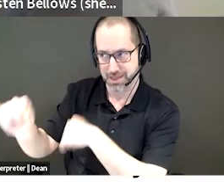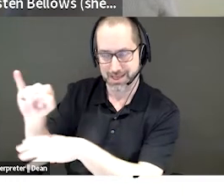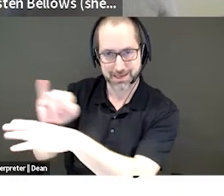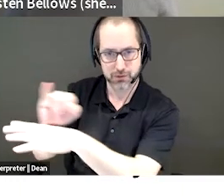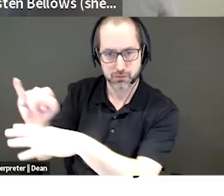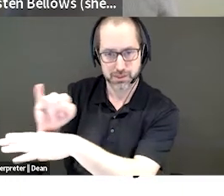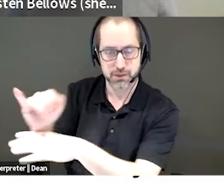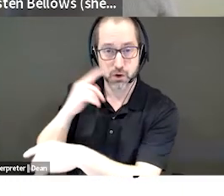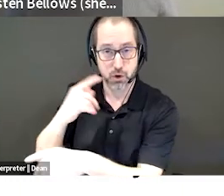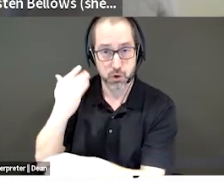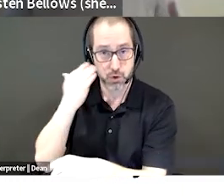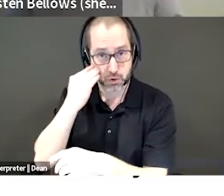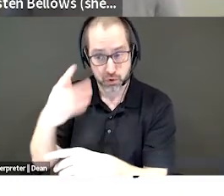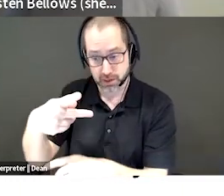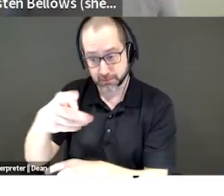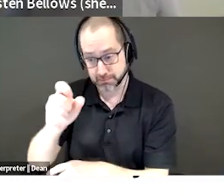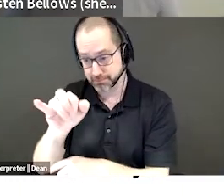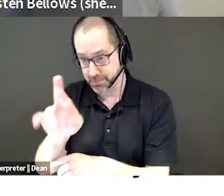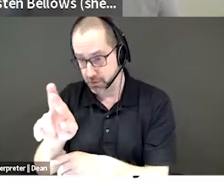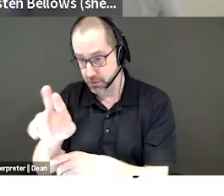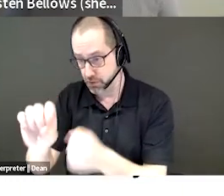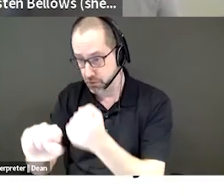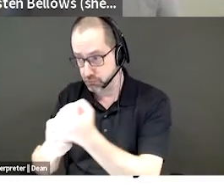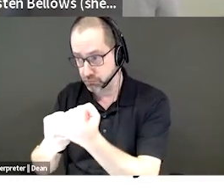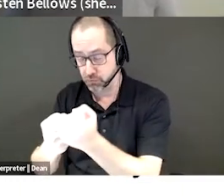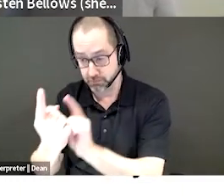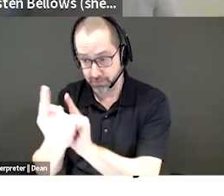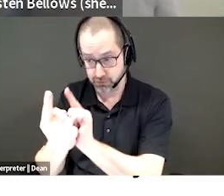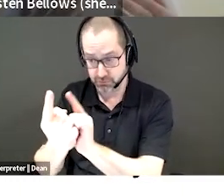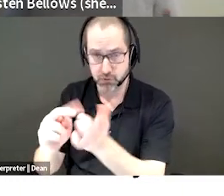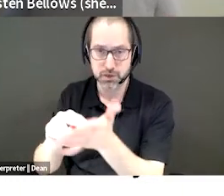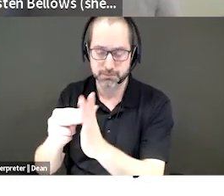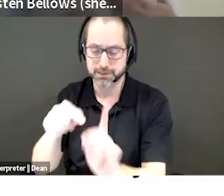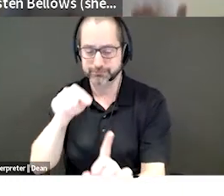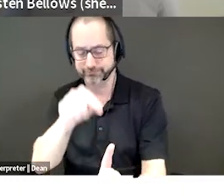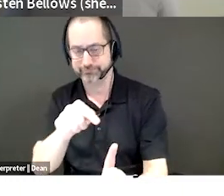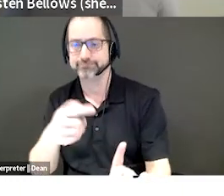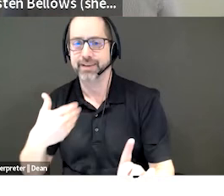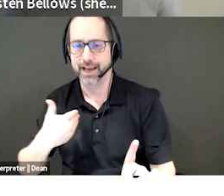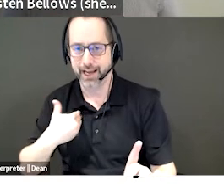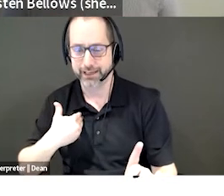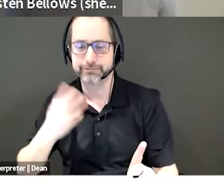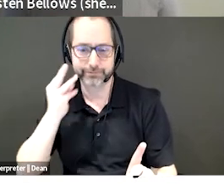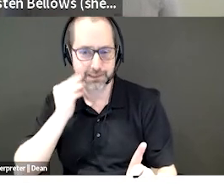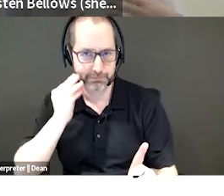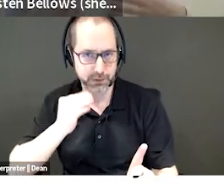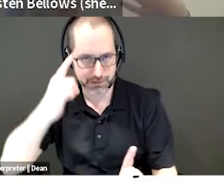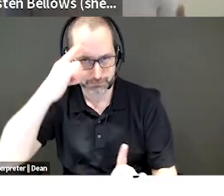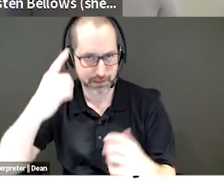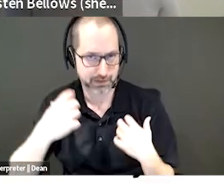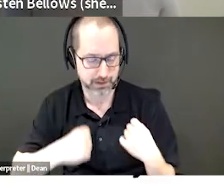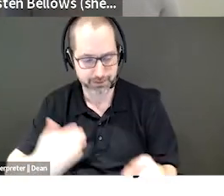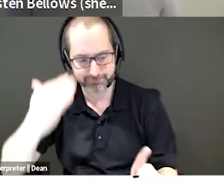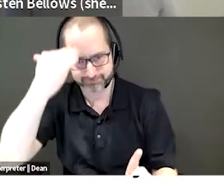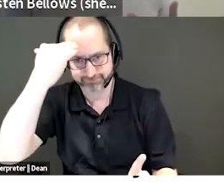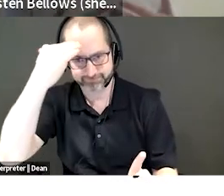peer support means that person has lived experience. So I didn't hide that. I put it on there. I knew